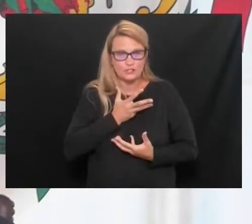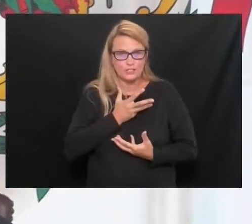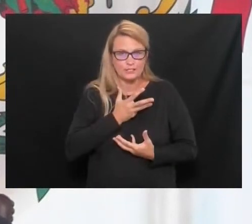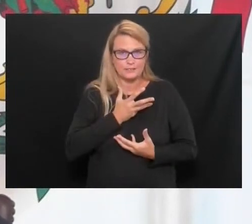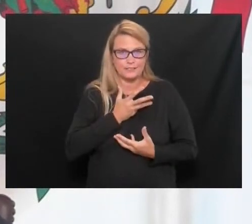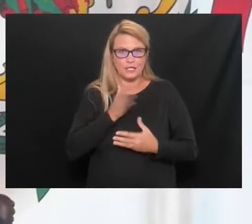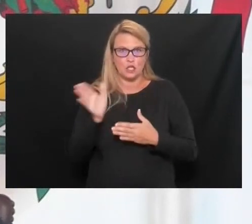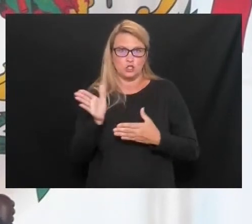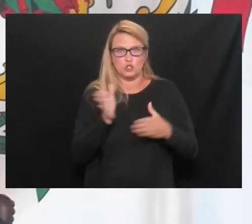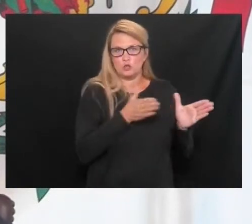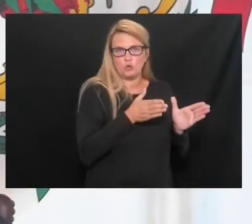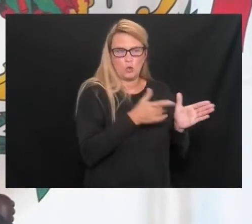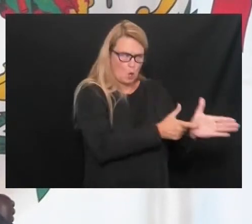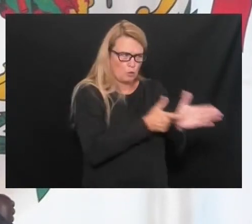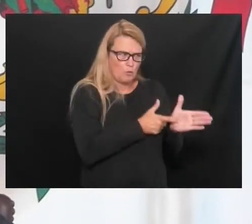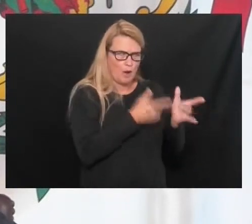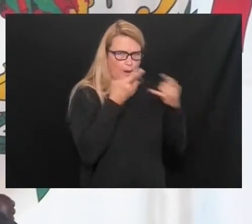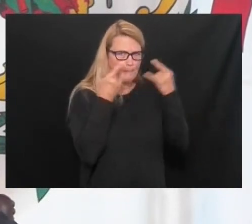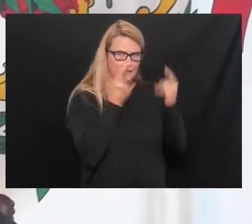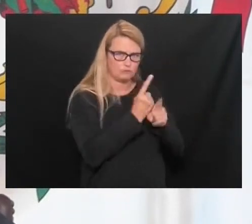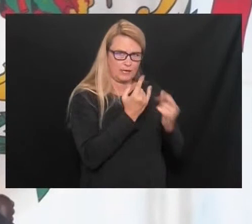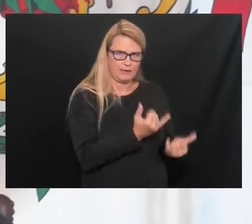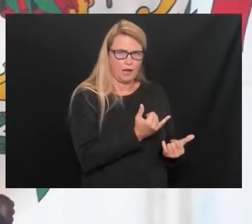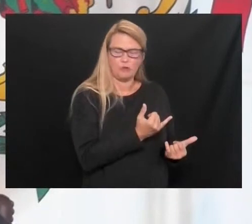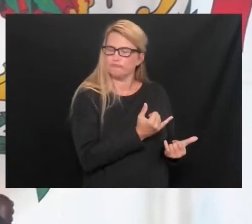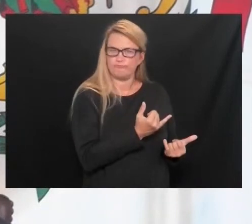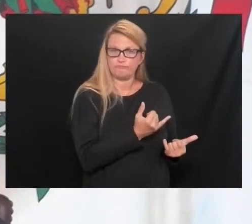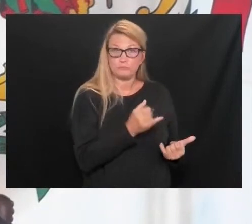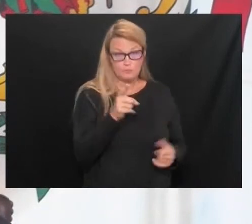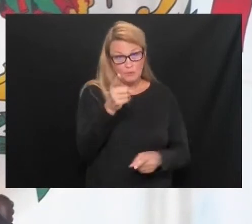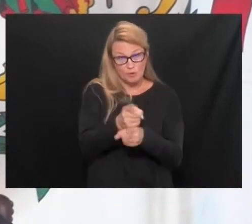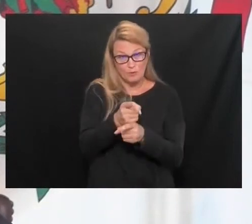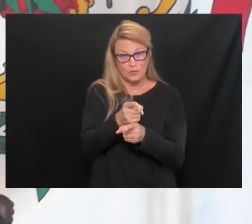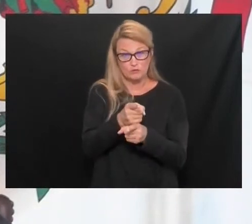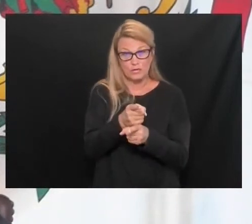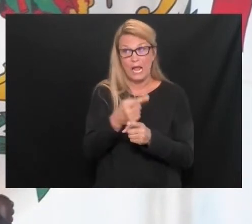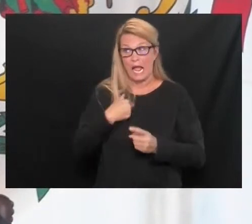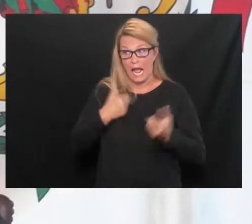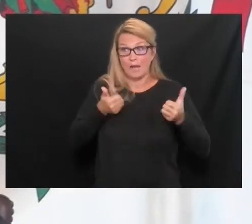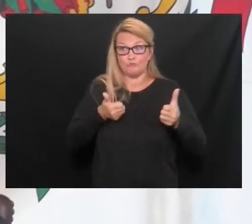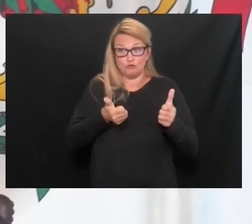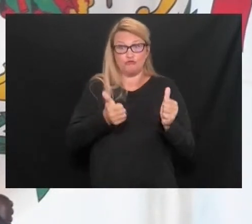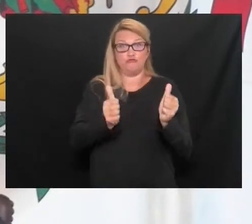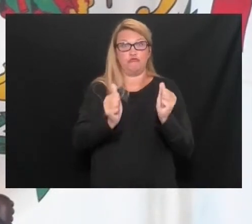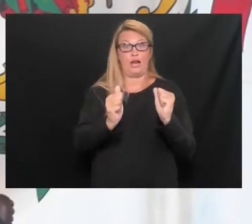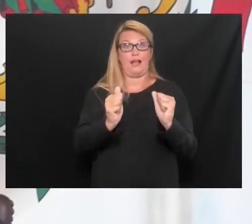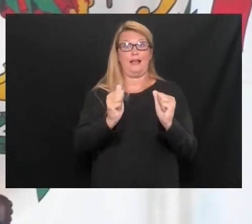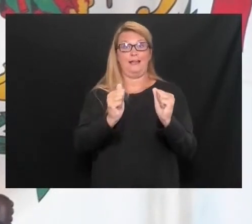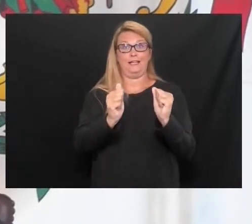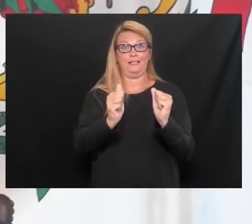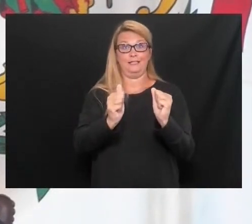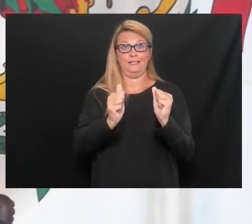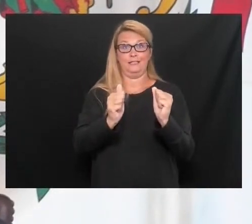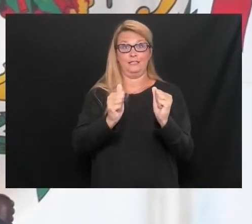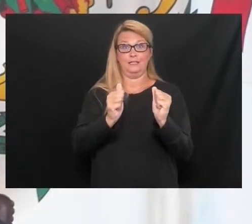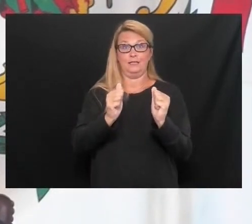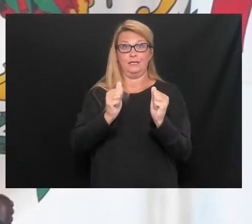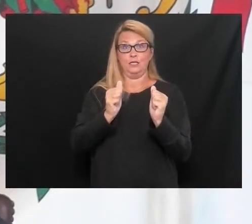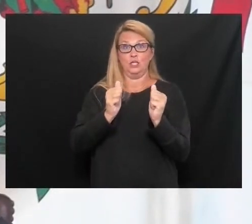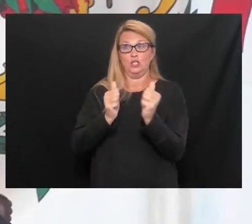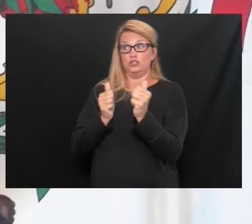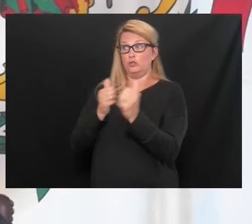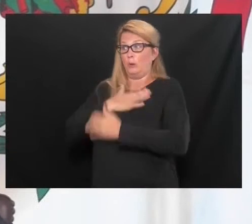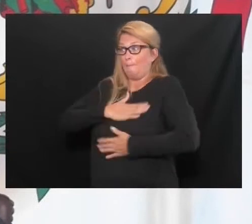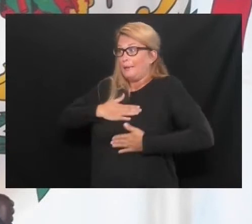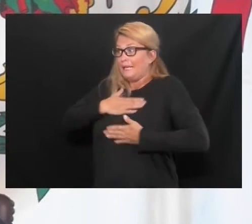immediately right to that. But absolutely, you're right. I'm trying to skate that razor blade and